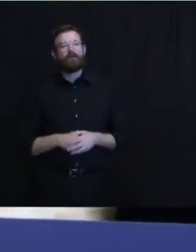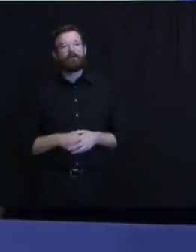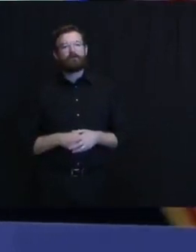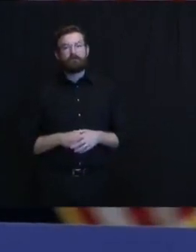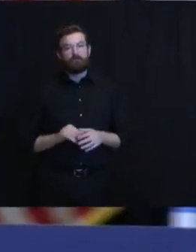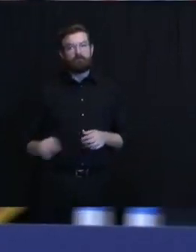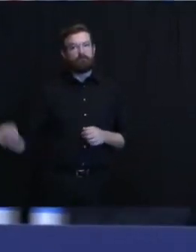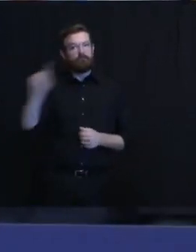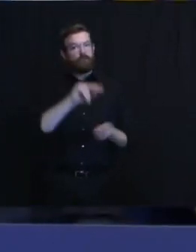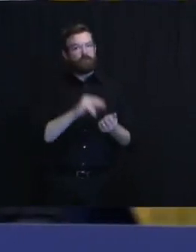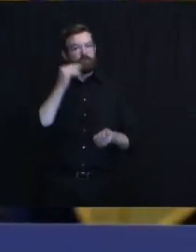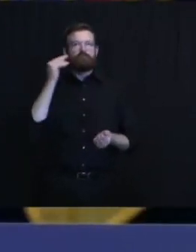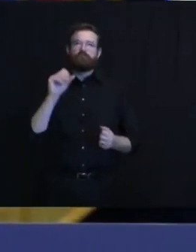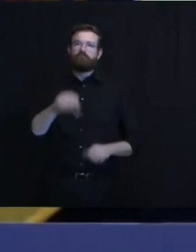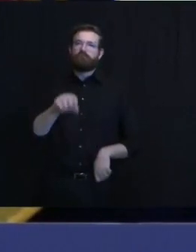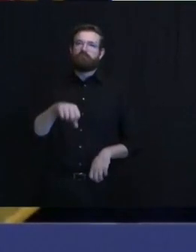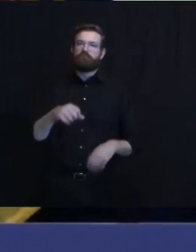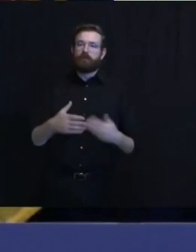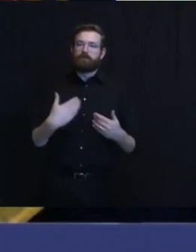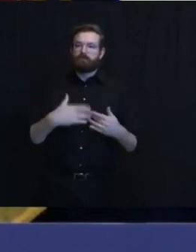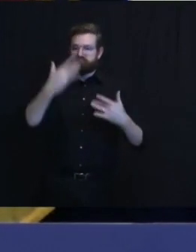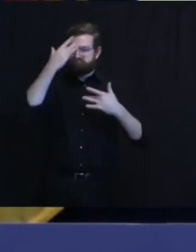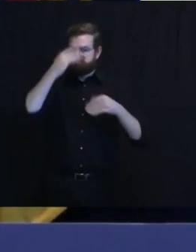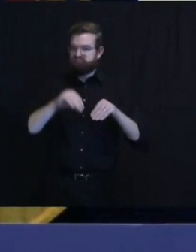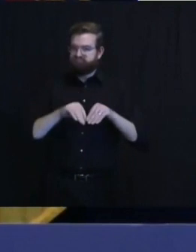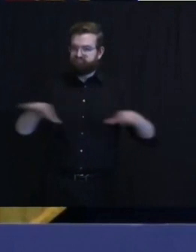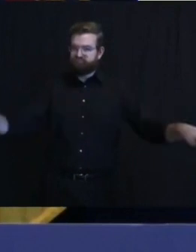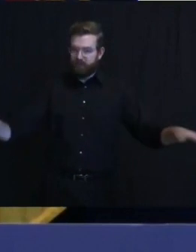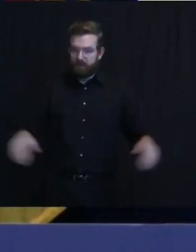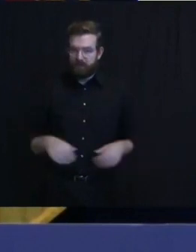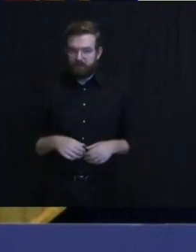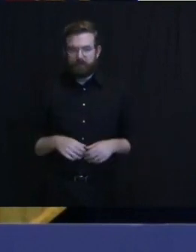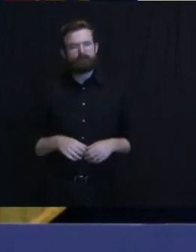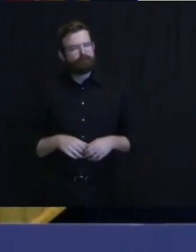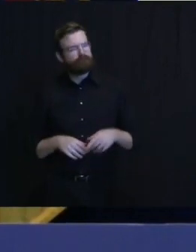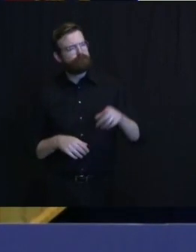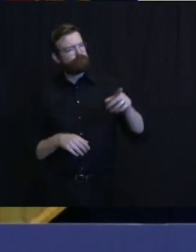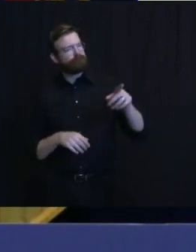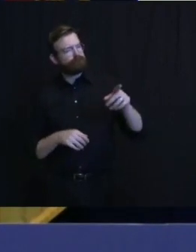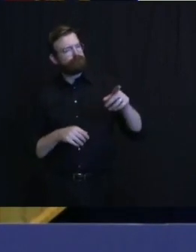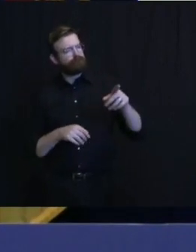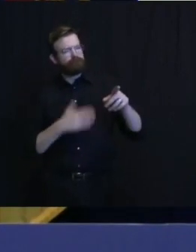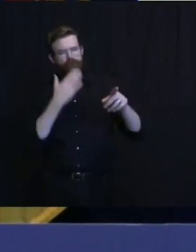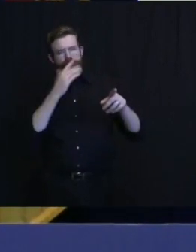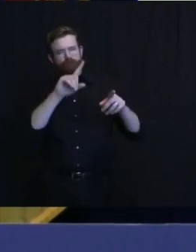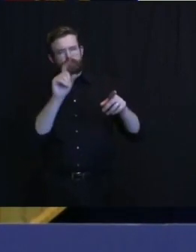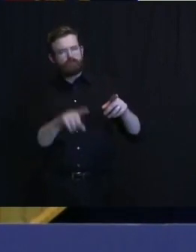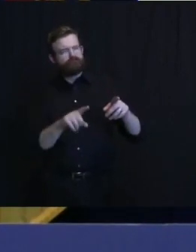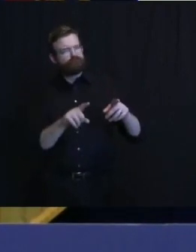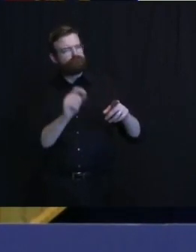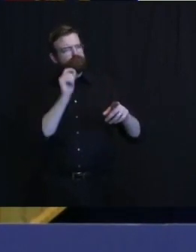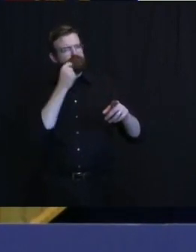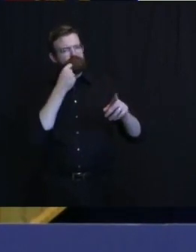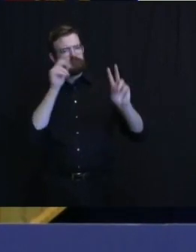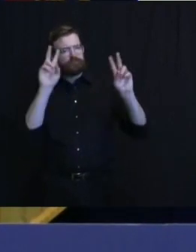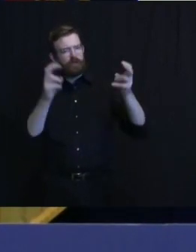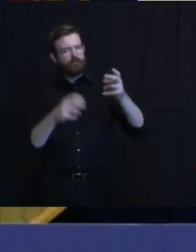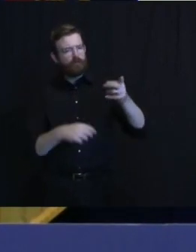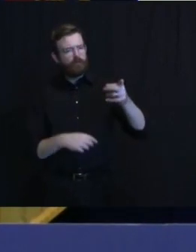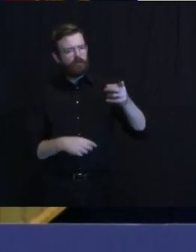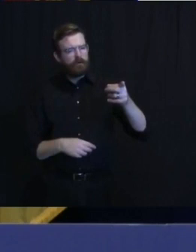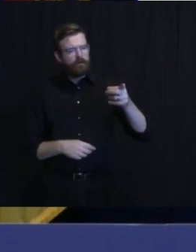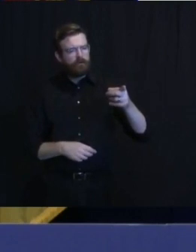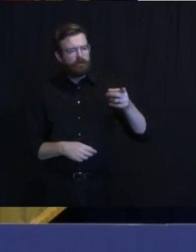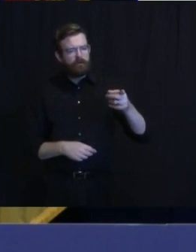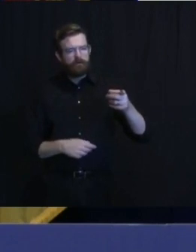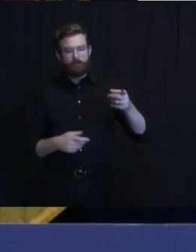has right, Judy? No one's got a definitive answer on this, and I would just underscore what Tina said. Judy, I'm not sure you want to add anything, but we